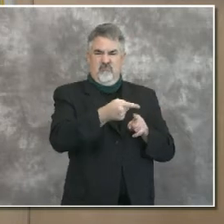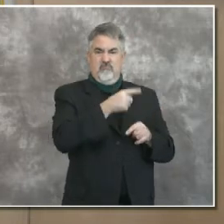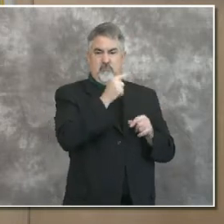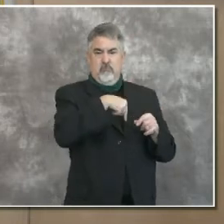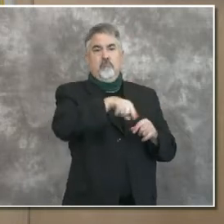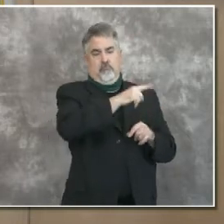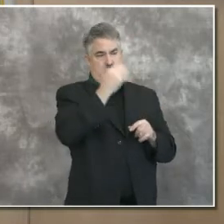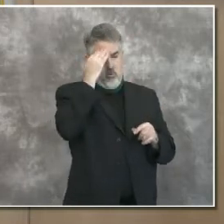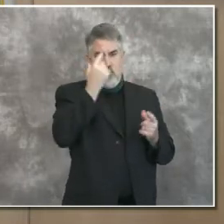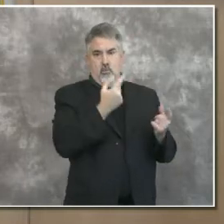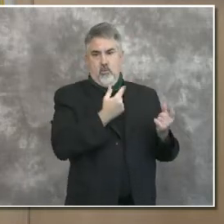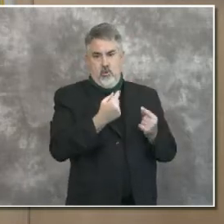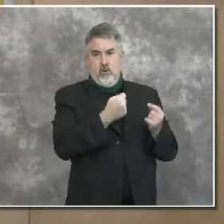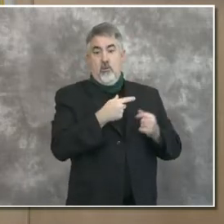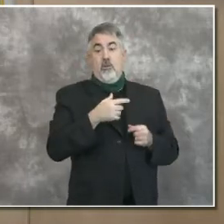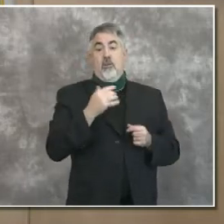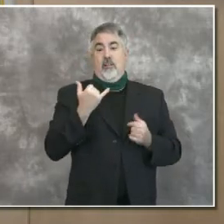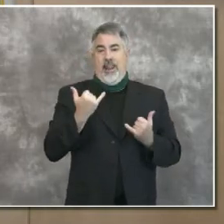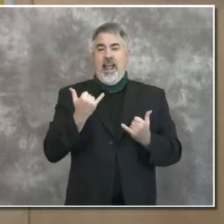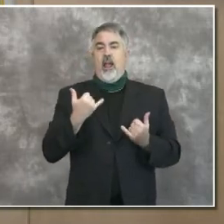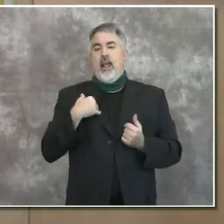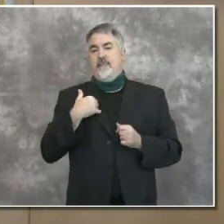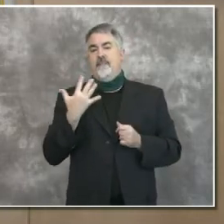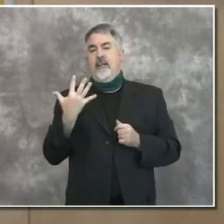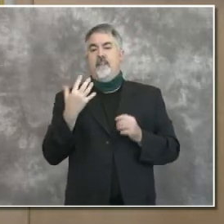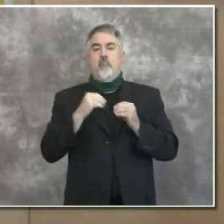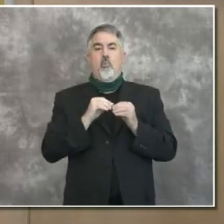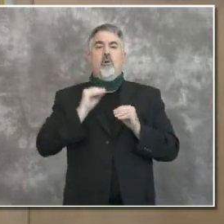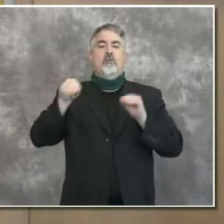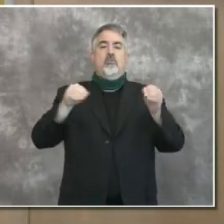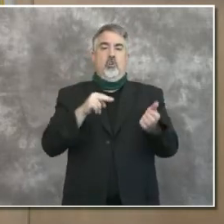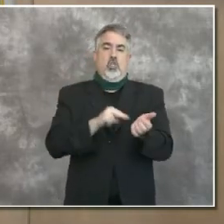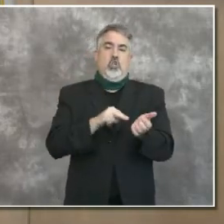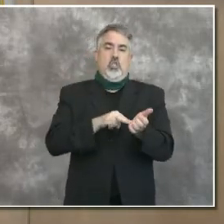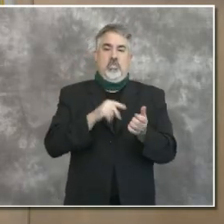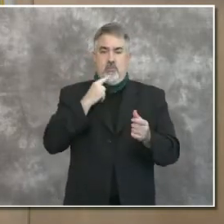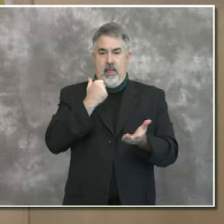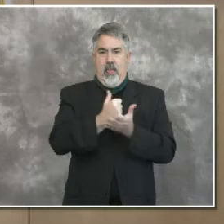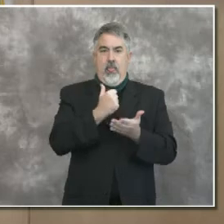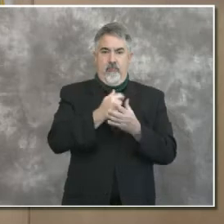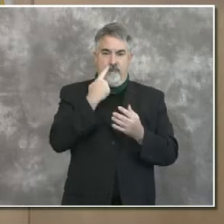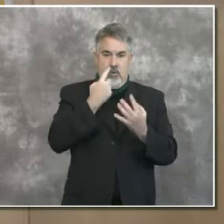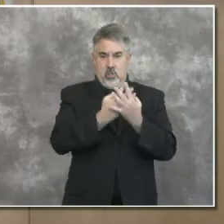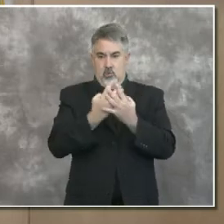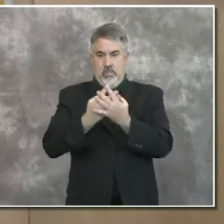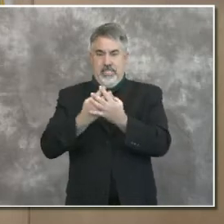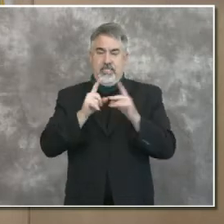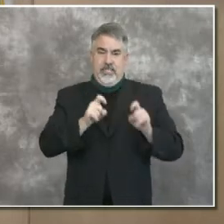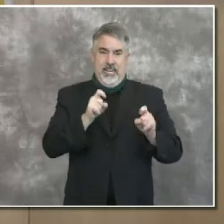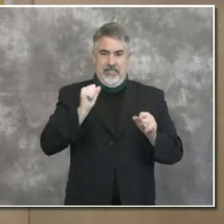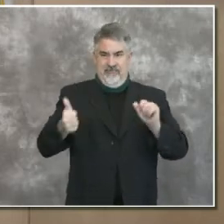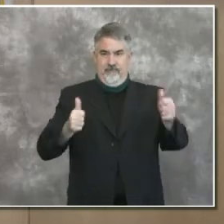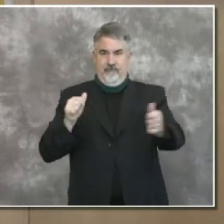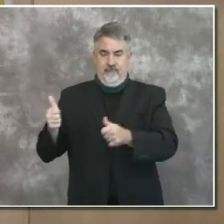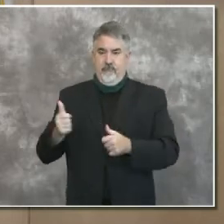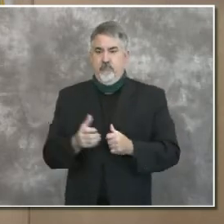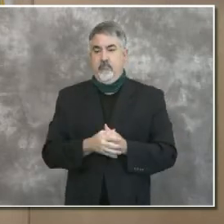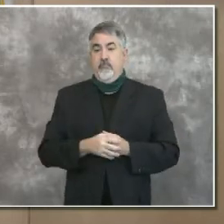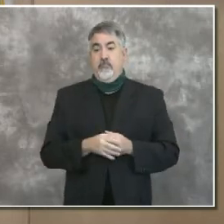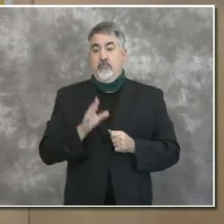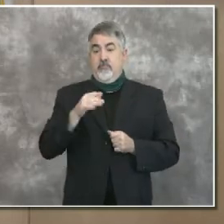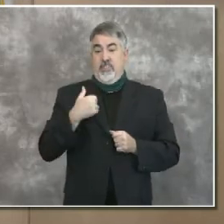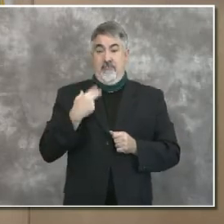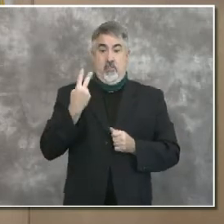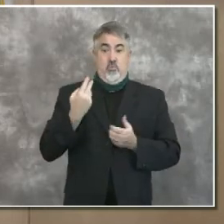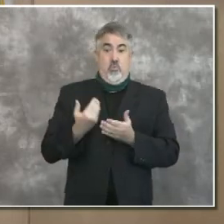5 more scheduled. Another example was yesterday's addition of 2 new drive-up testing sites in Escondido and Chula